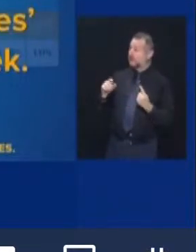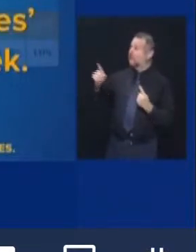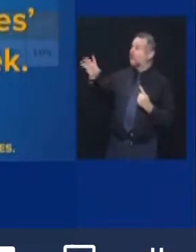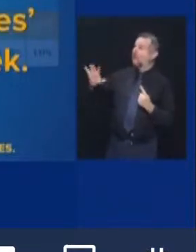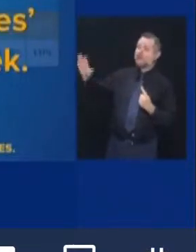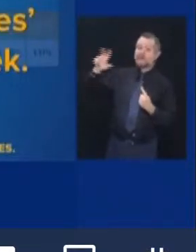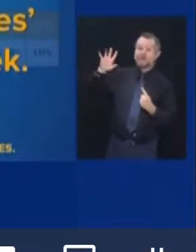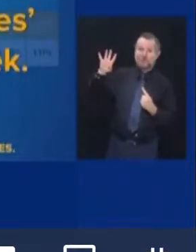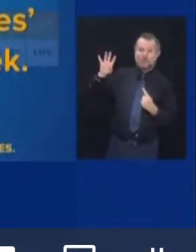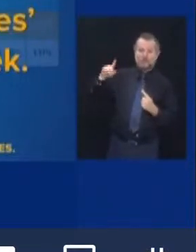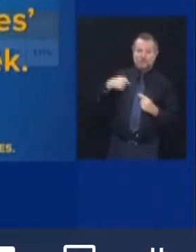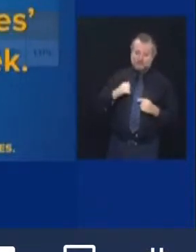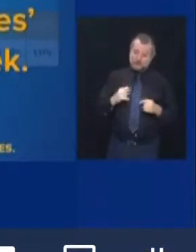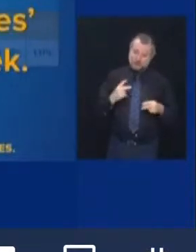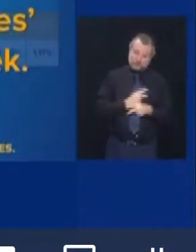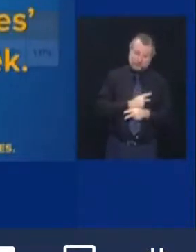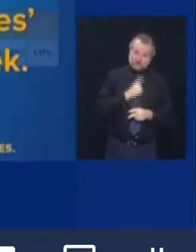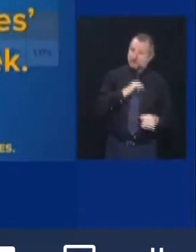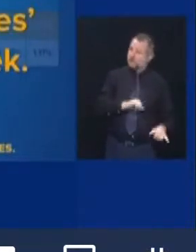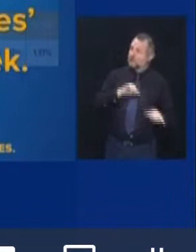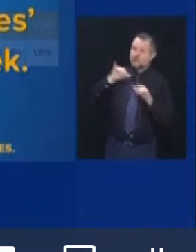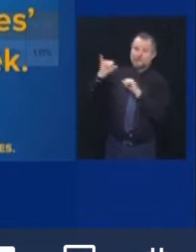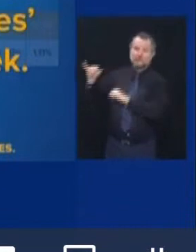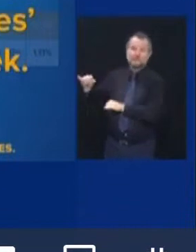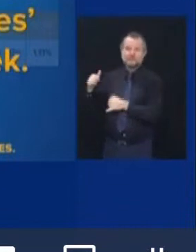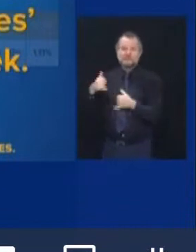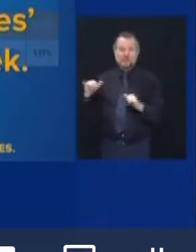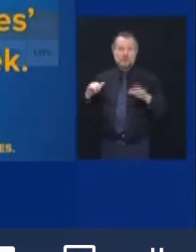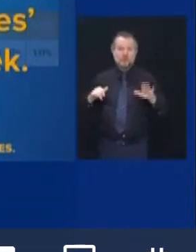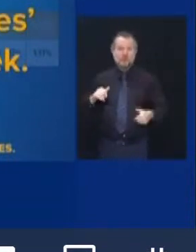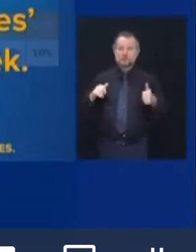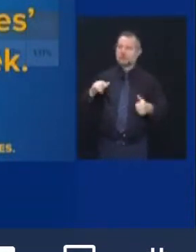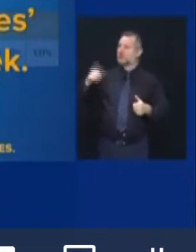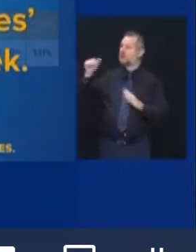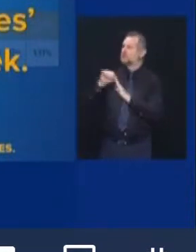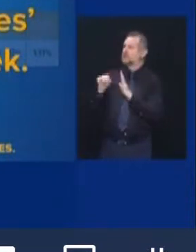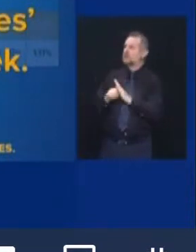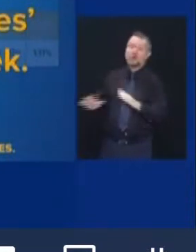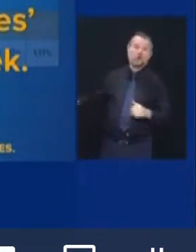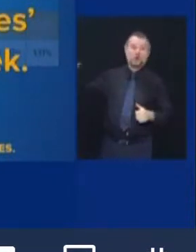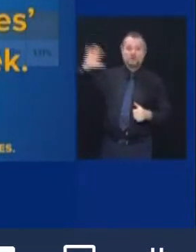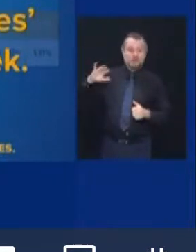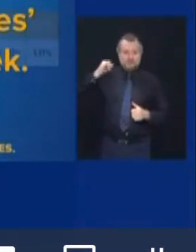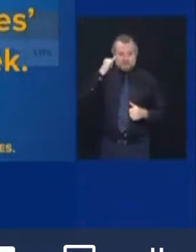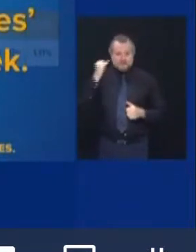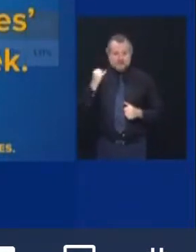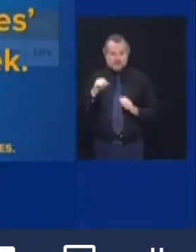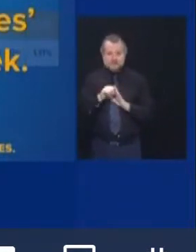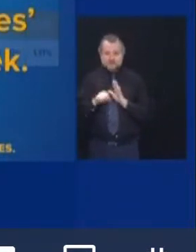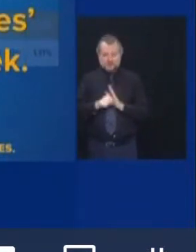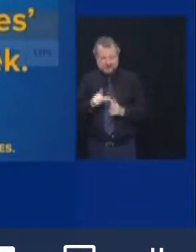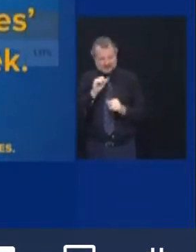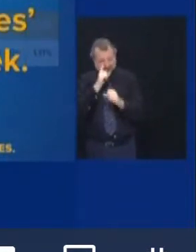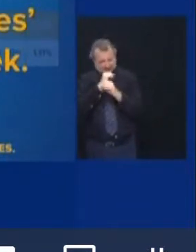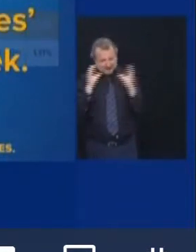worst areas are lower than the overall rate in 34 states.